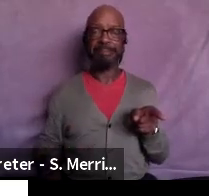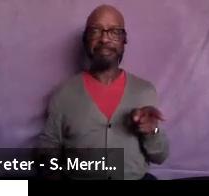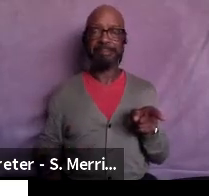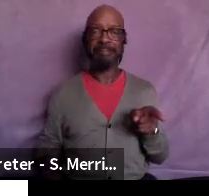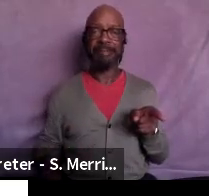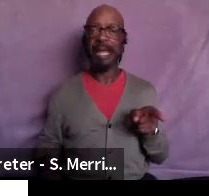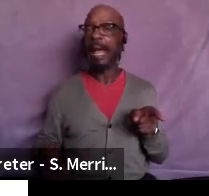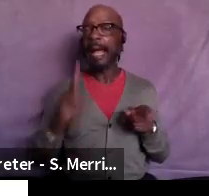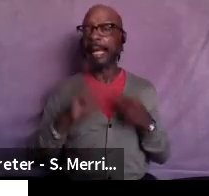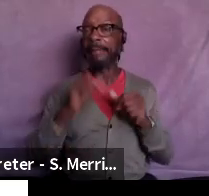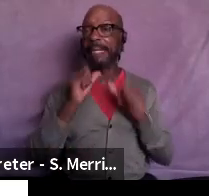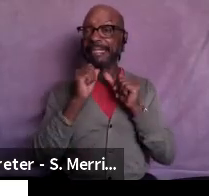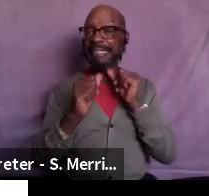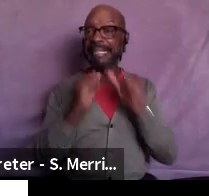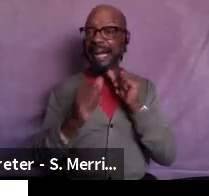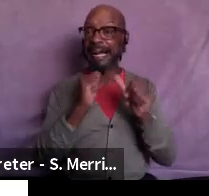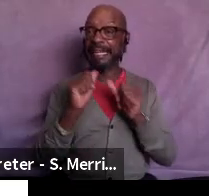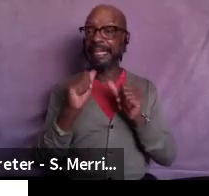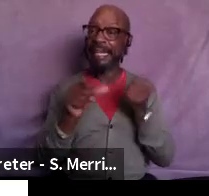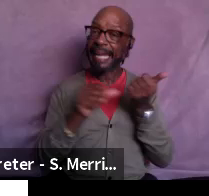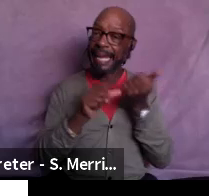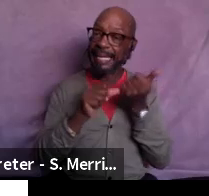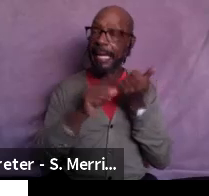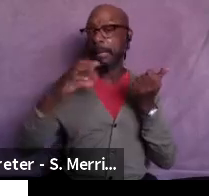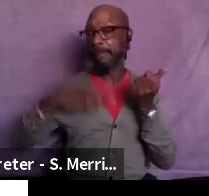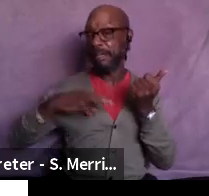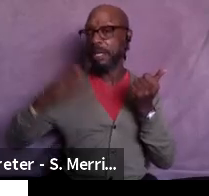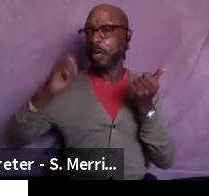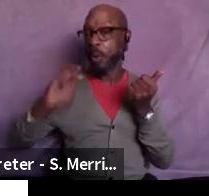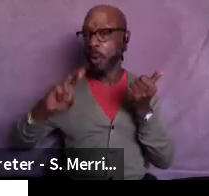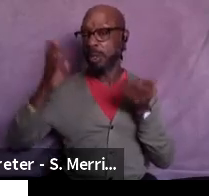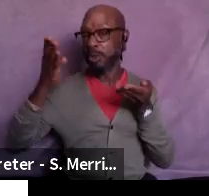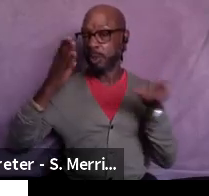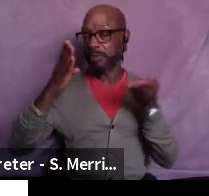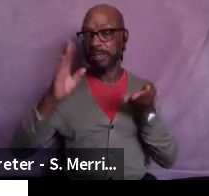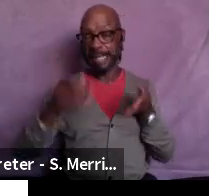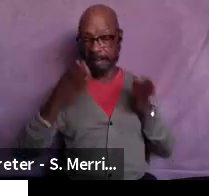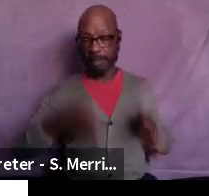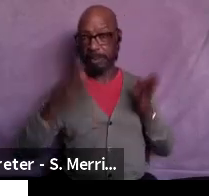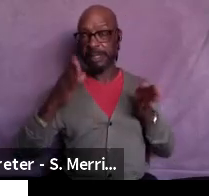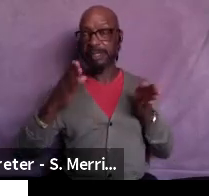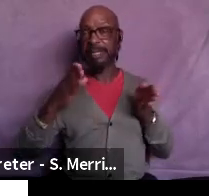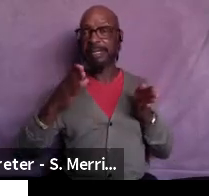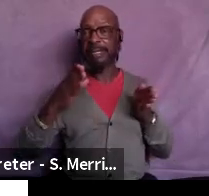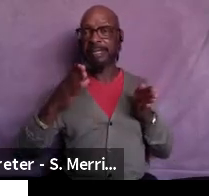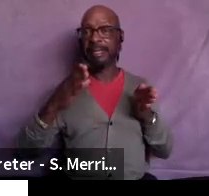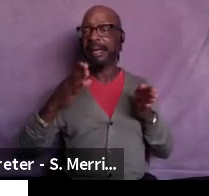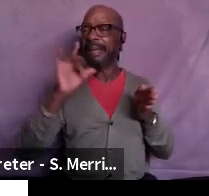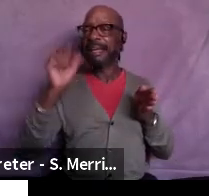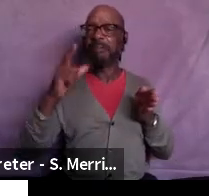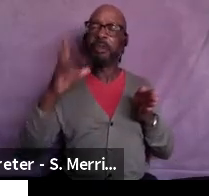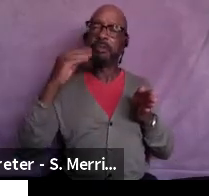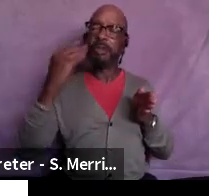denied an aid, benefit, or service, and that entities shall not limit the enjoyment of any right, privilege,